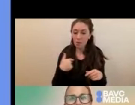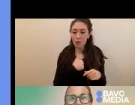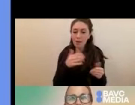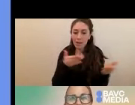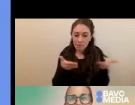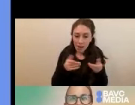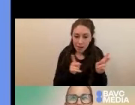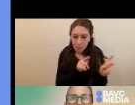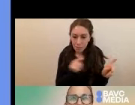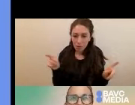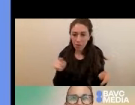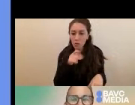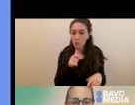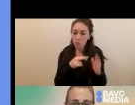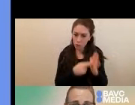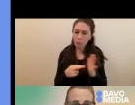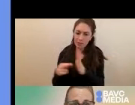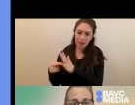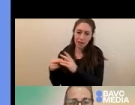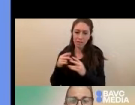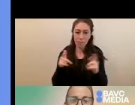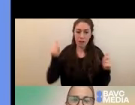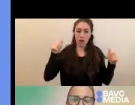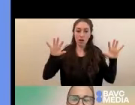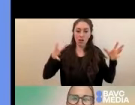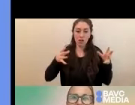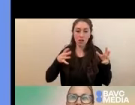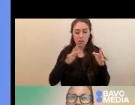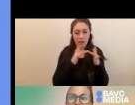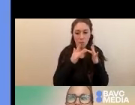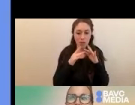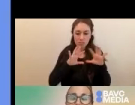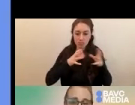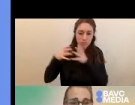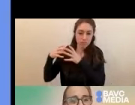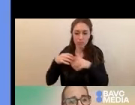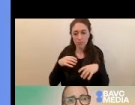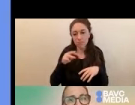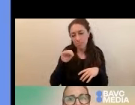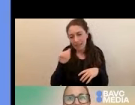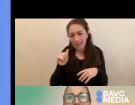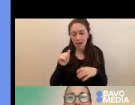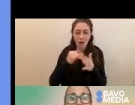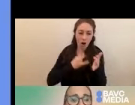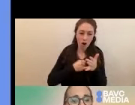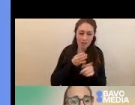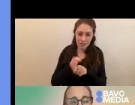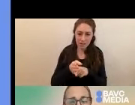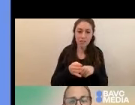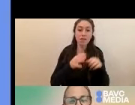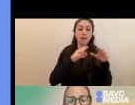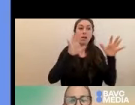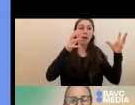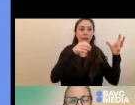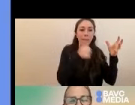that are representatives of large networks in the media arts field within different subsectors. And then we also had an open